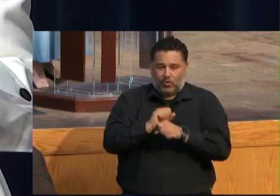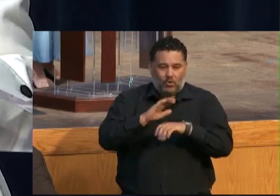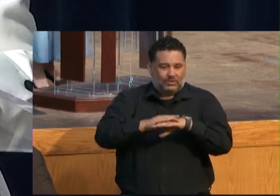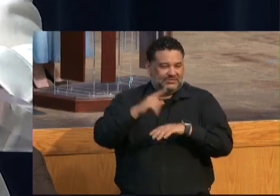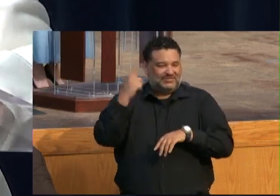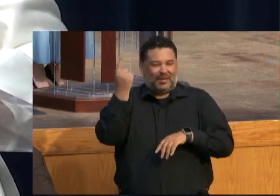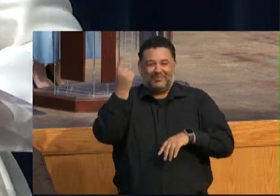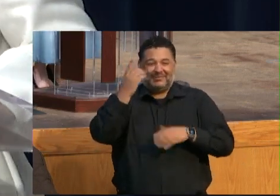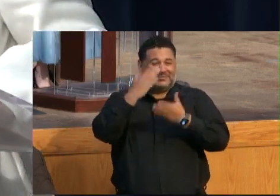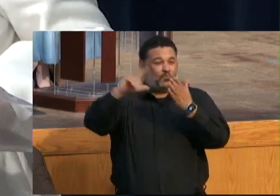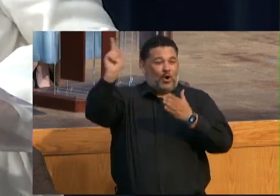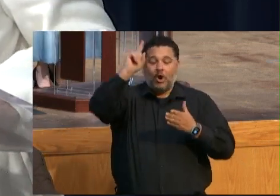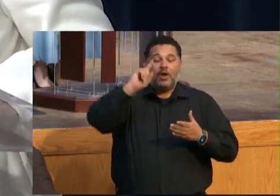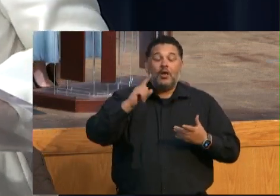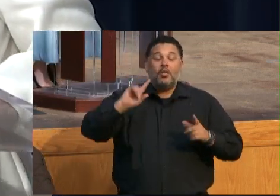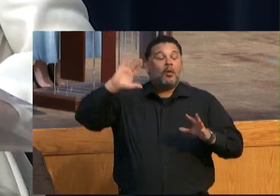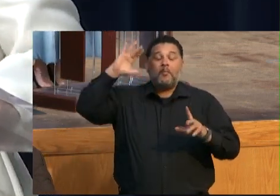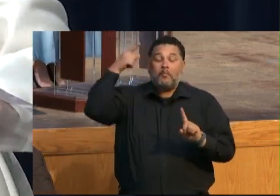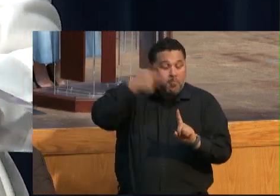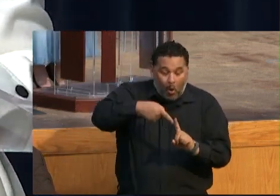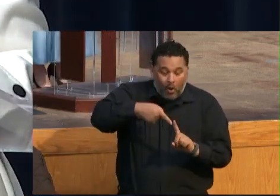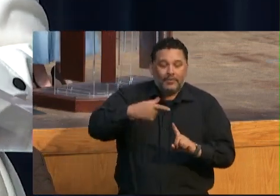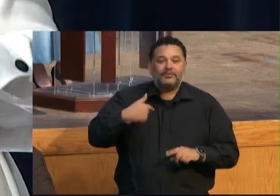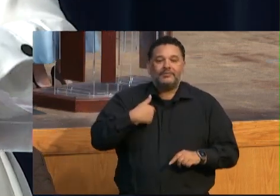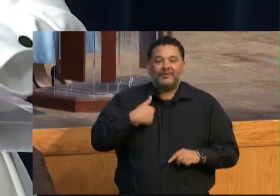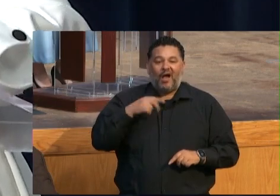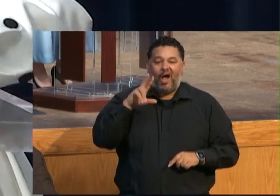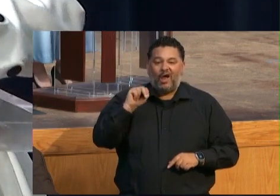somewhere. Basically, I was unsupervised.